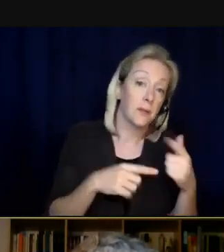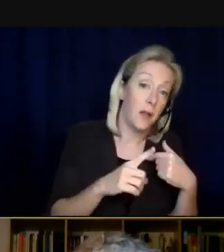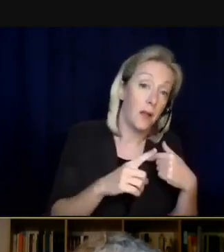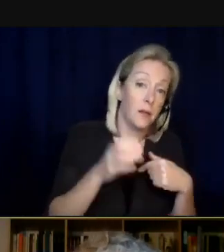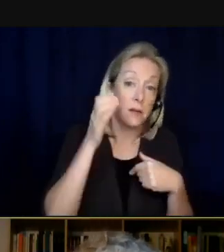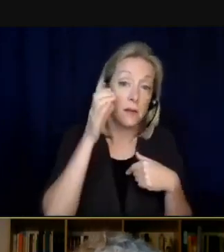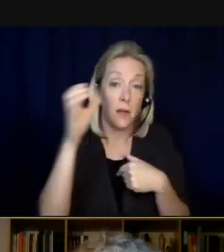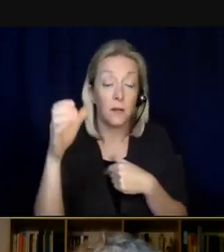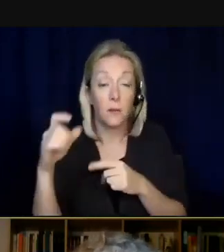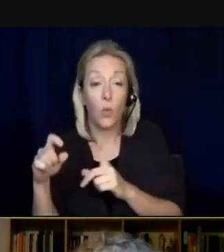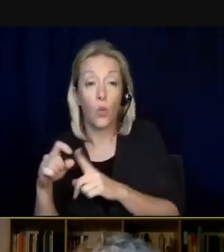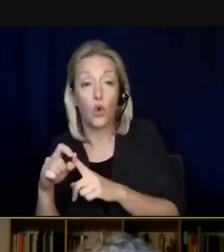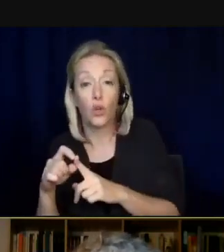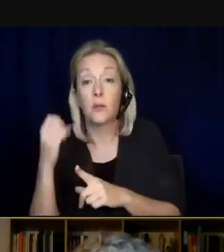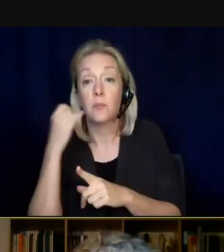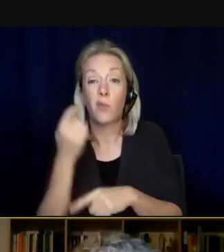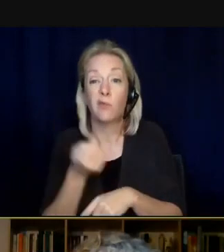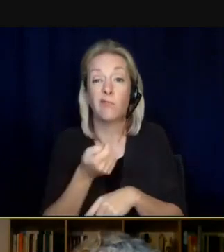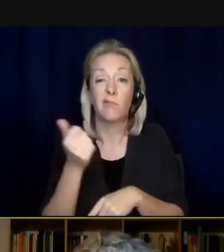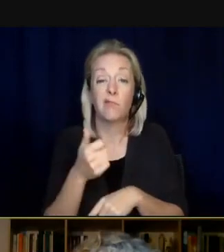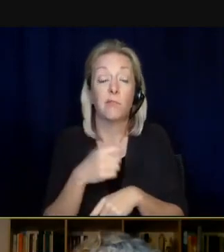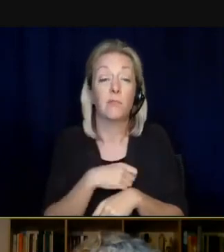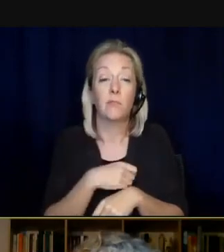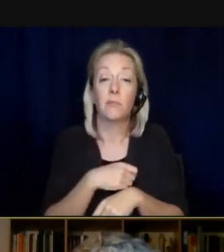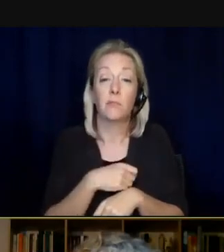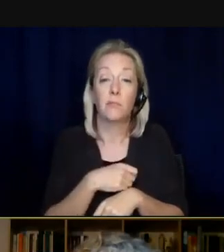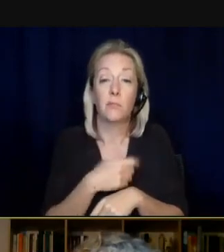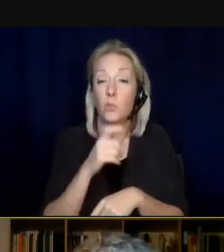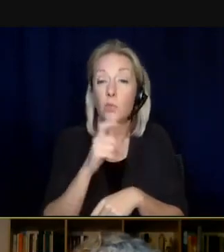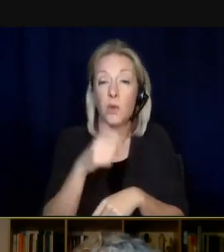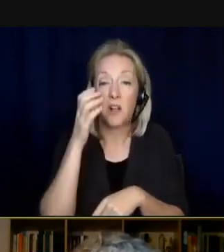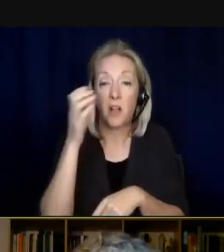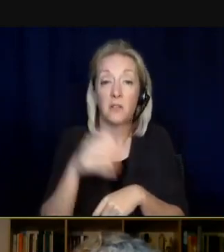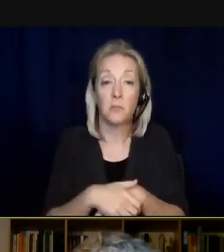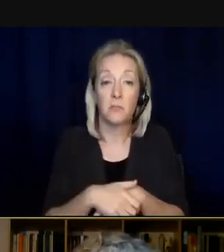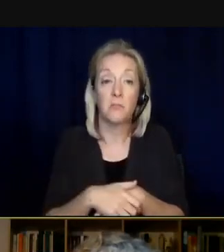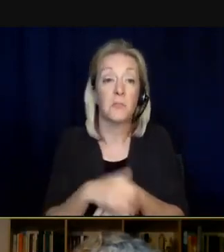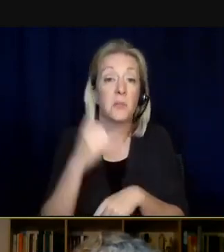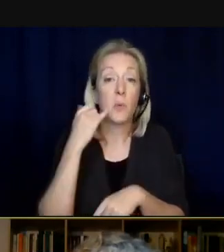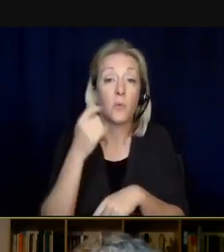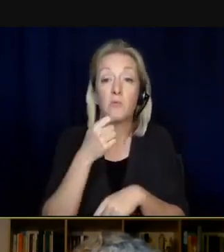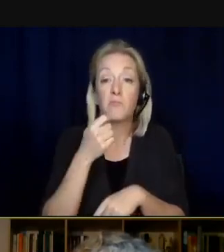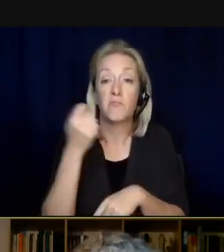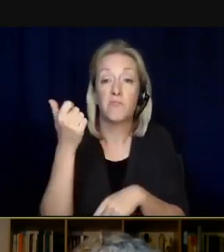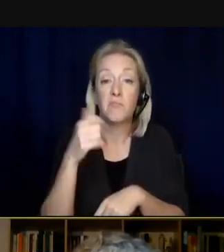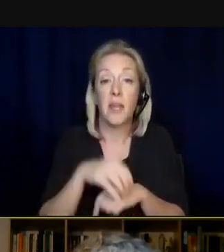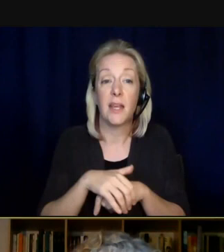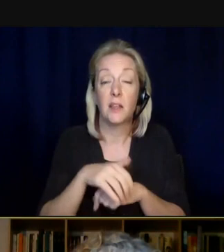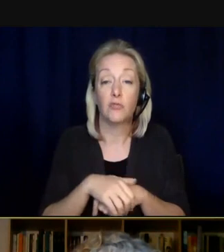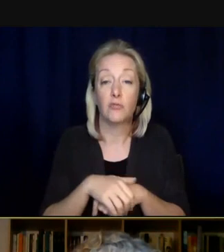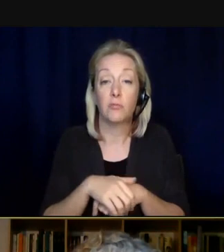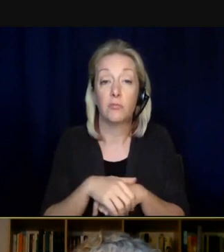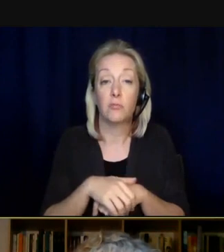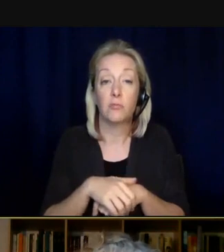word. If I don't want the concept picture, I can take it out. You can take out the word, whatever you want, put them back